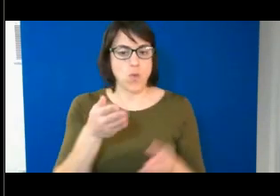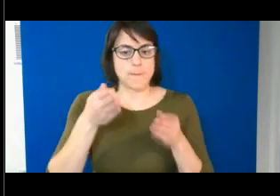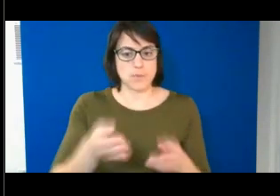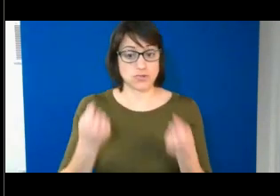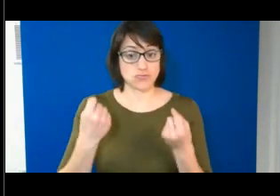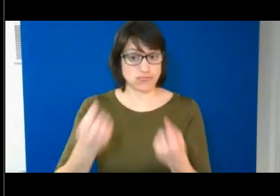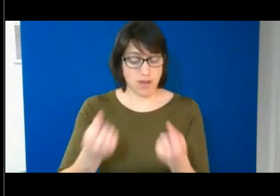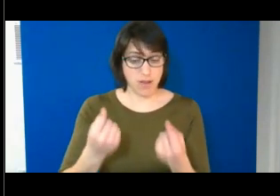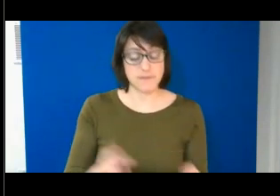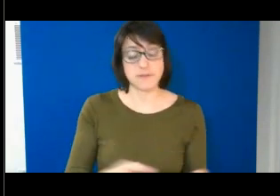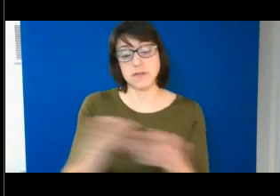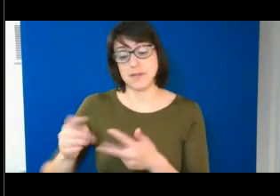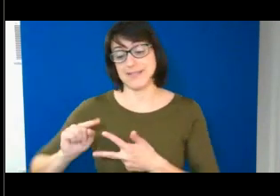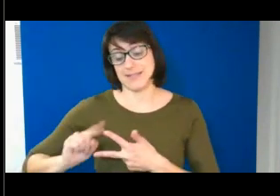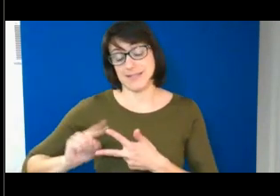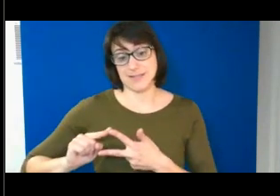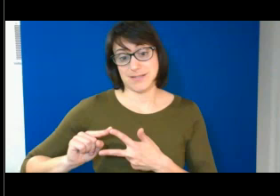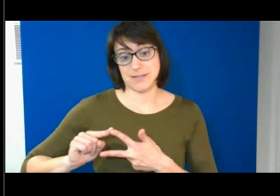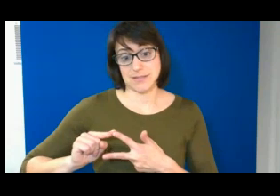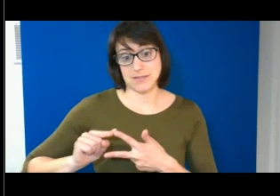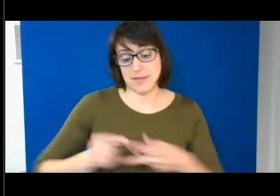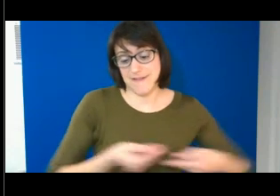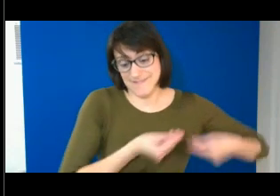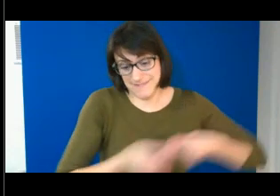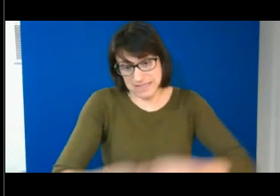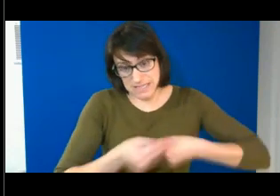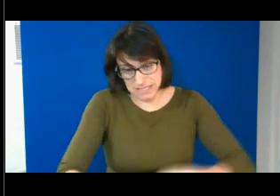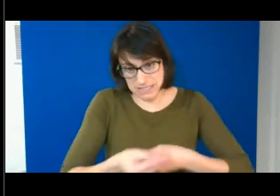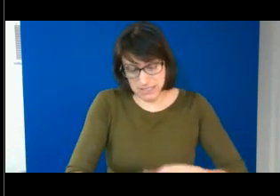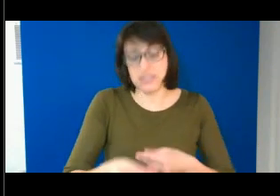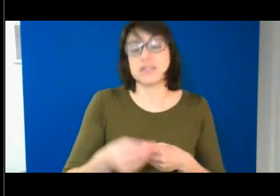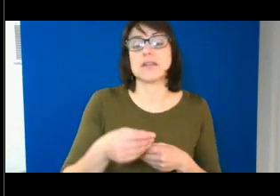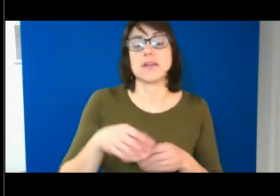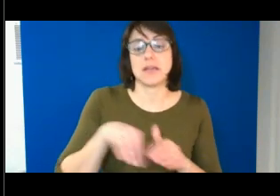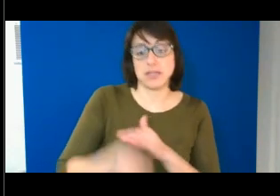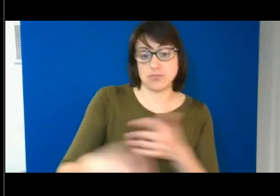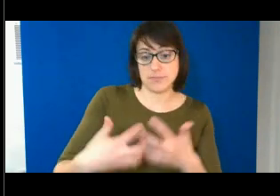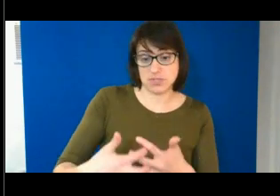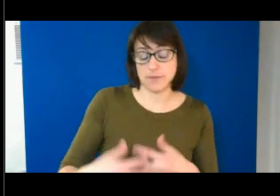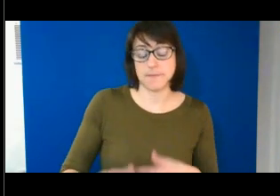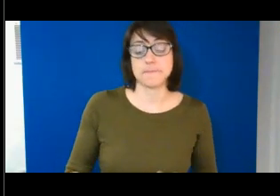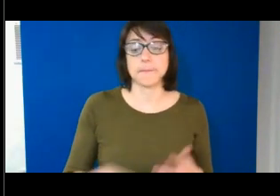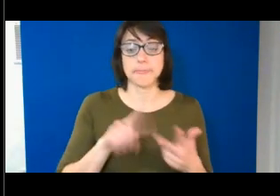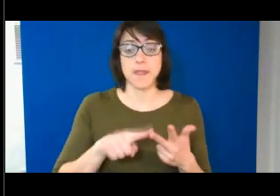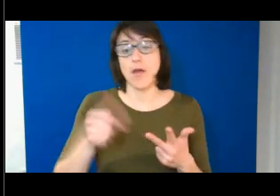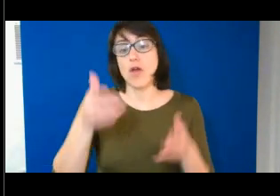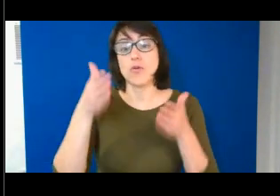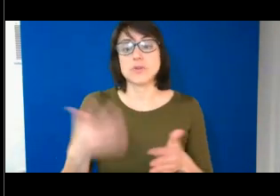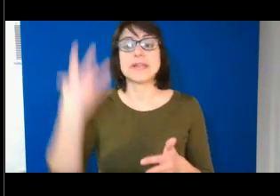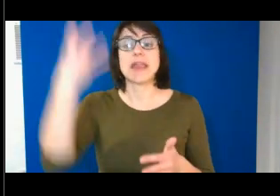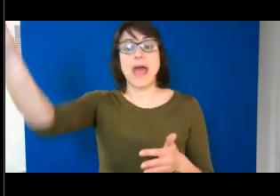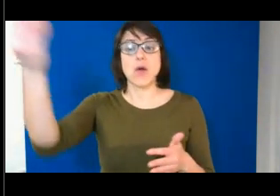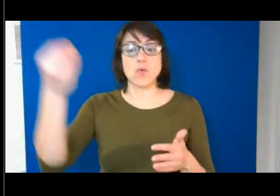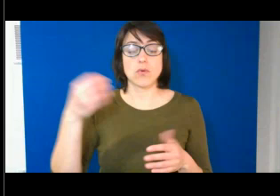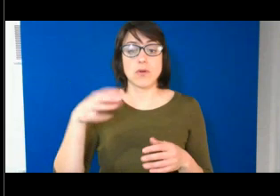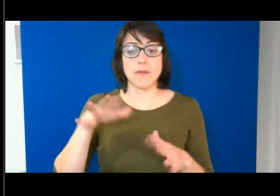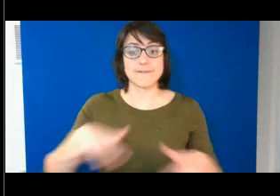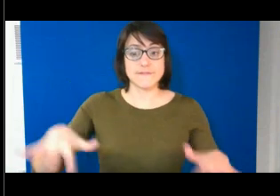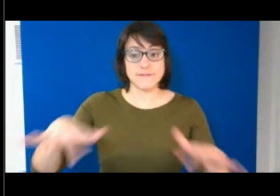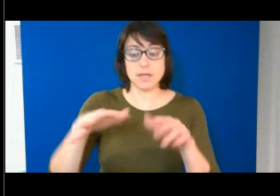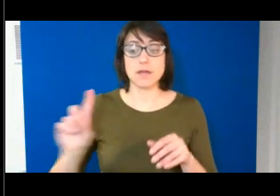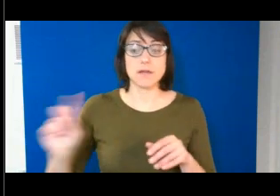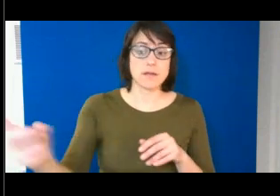one feeds it into the mega binder. And then the other person that is out in the field, they're just making sure that any plastic that